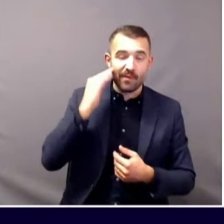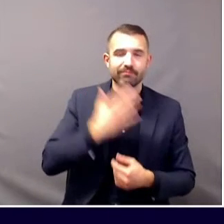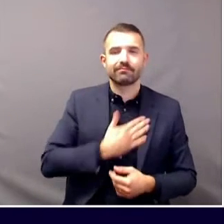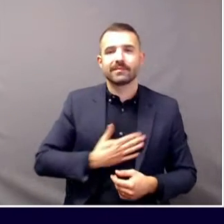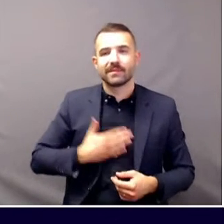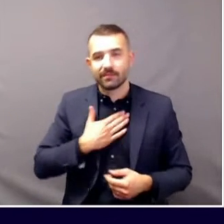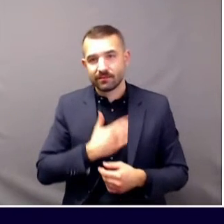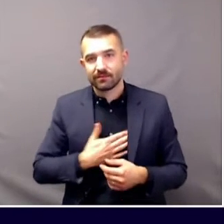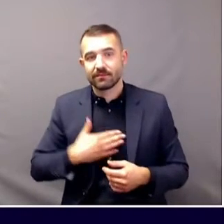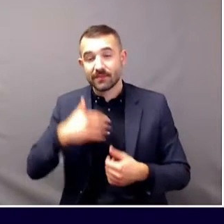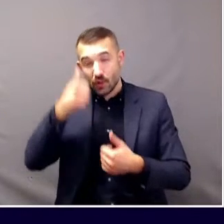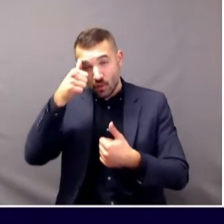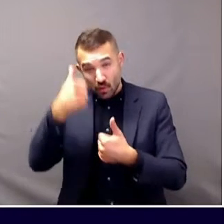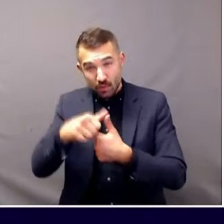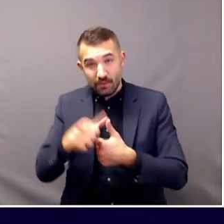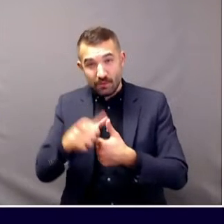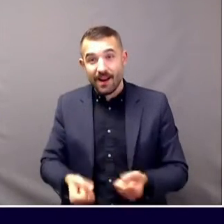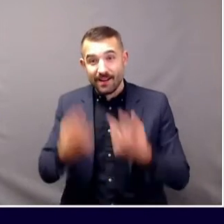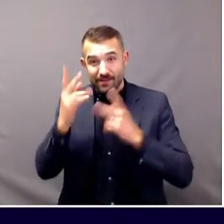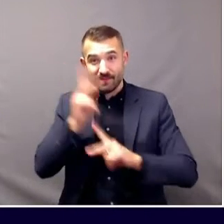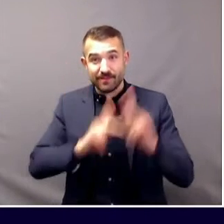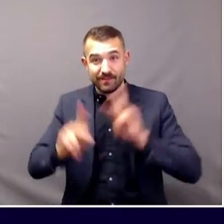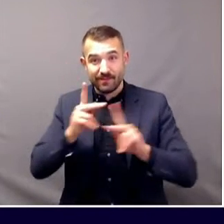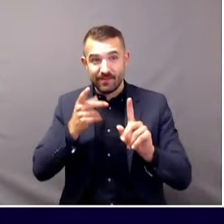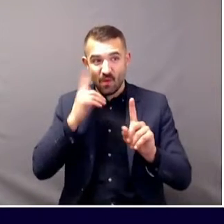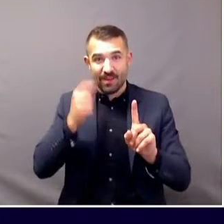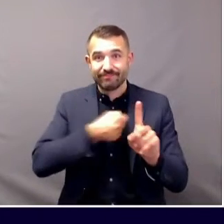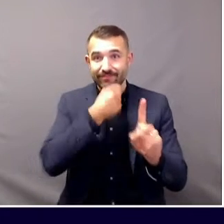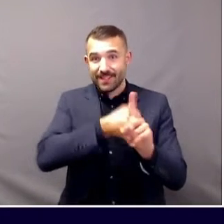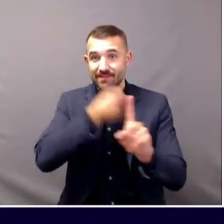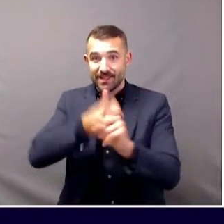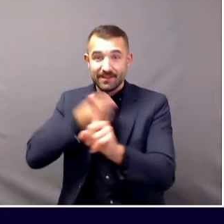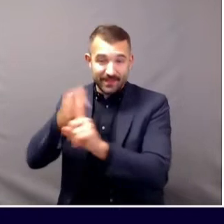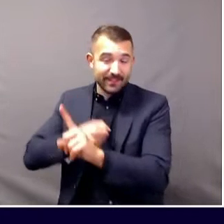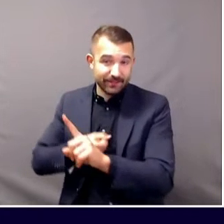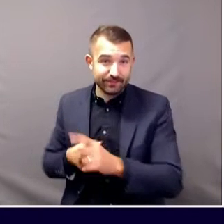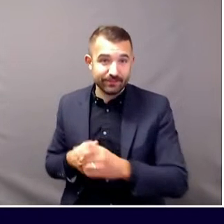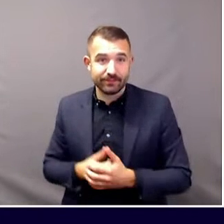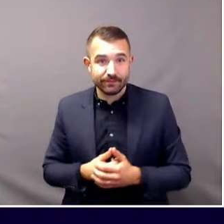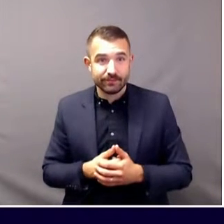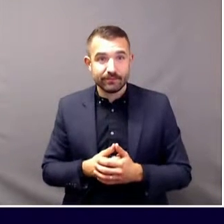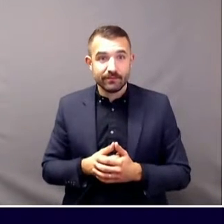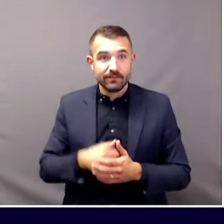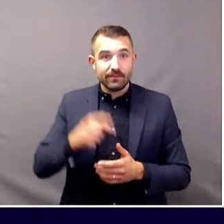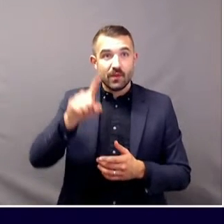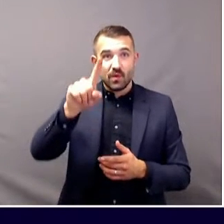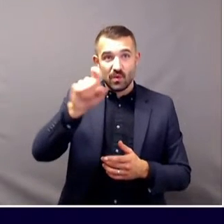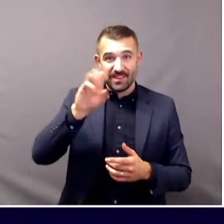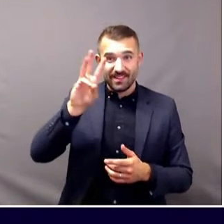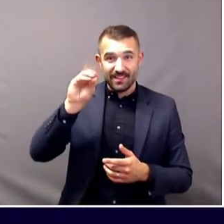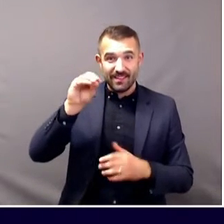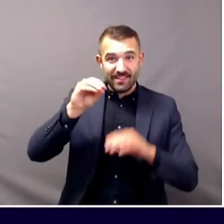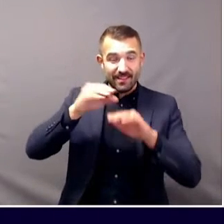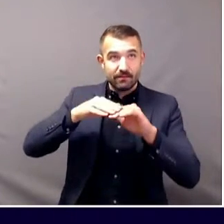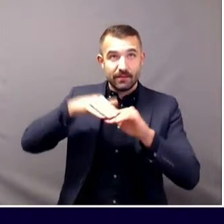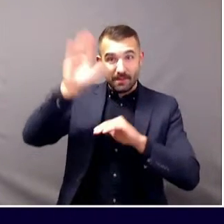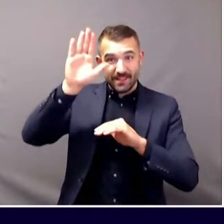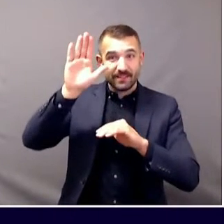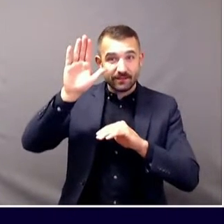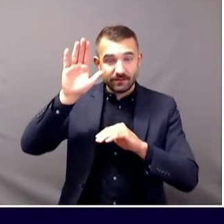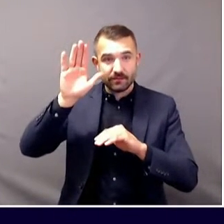affected. Keep in mind now the 160 plus families that have had to arrange for